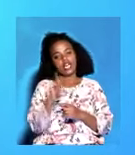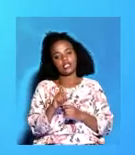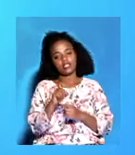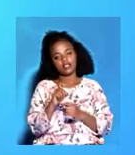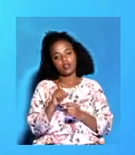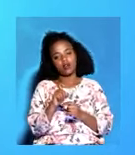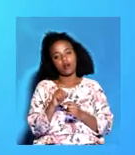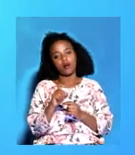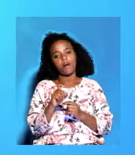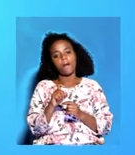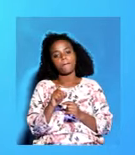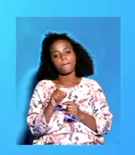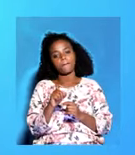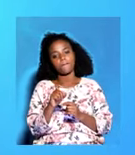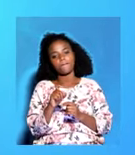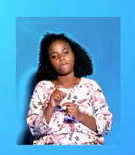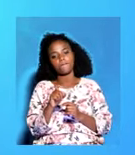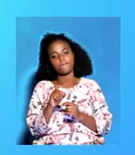x